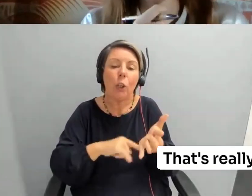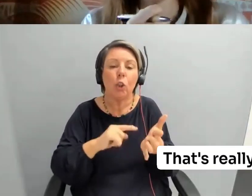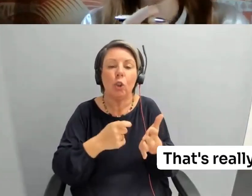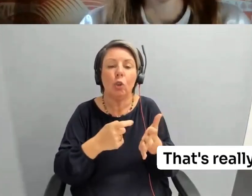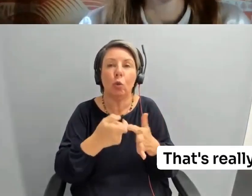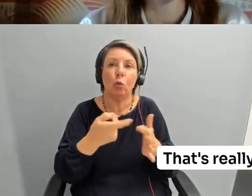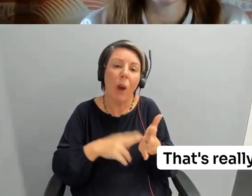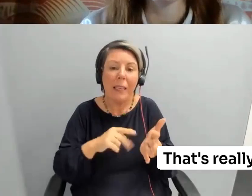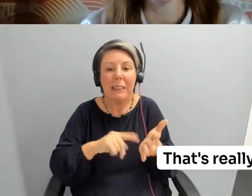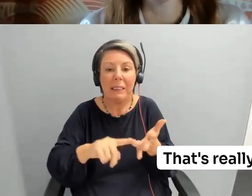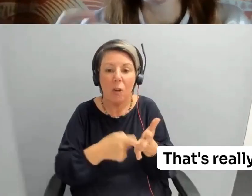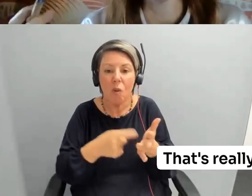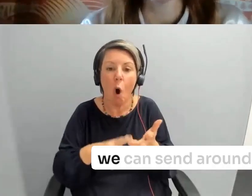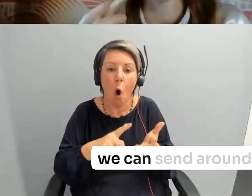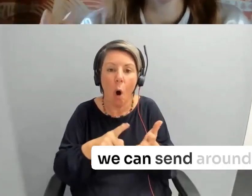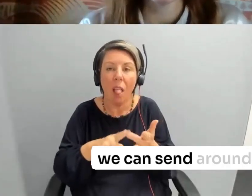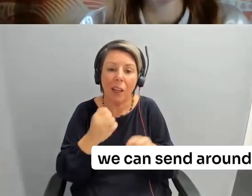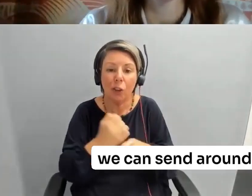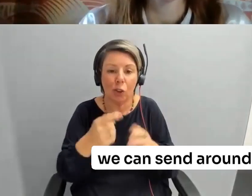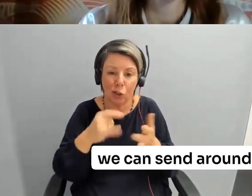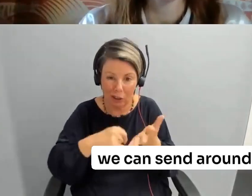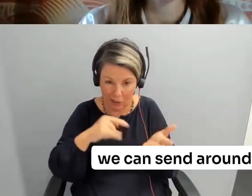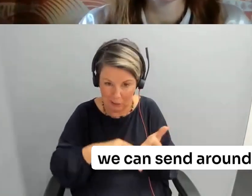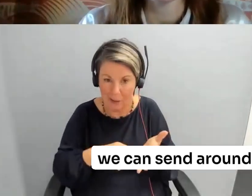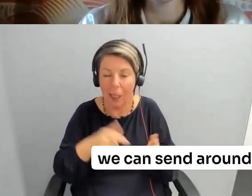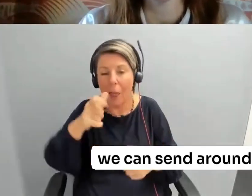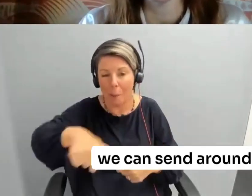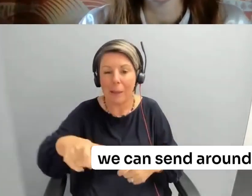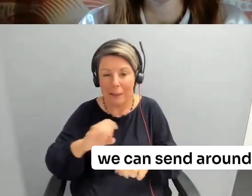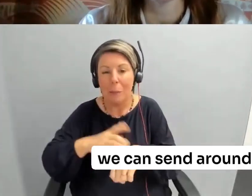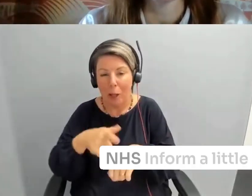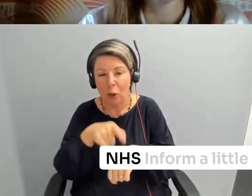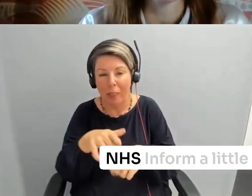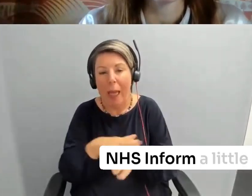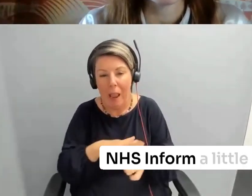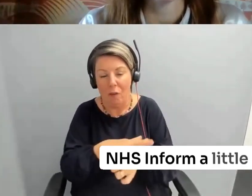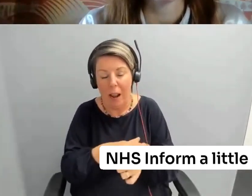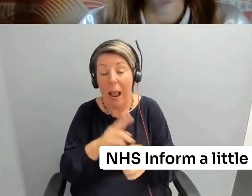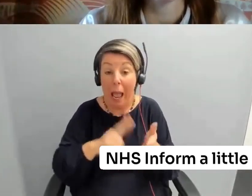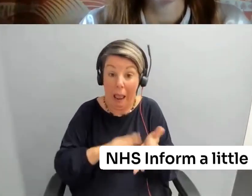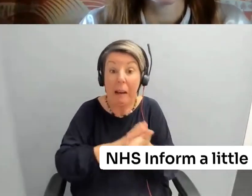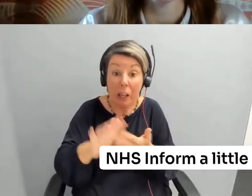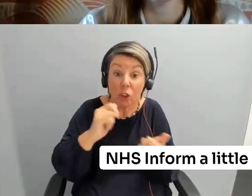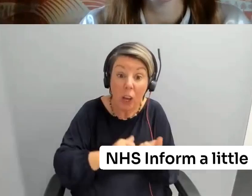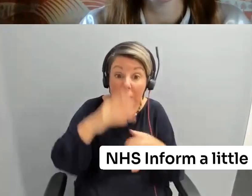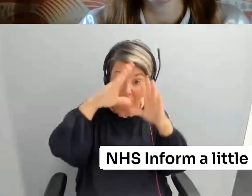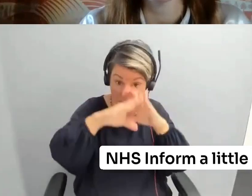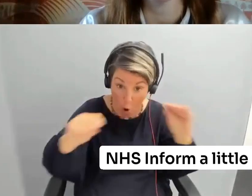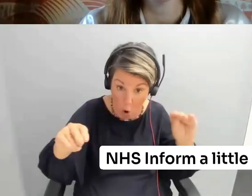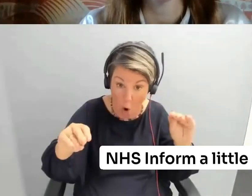that's really, really helpful. And we can send round, there's information on NHS Inform a little bit as well